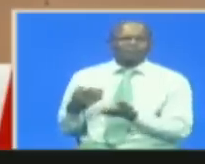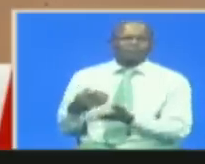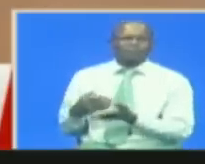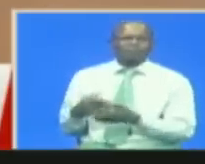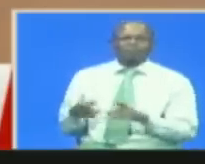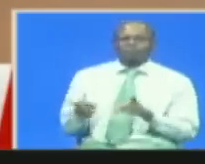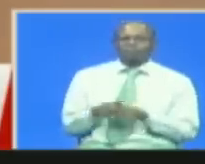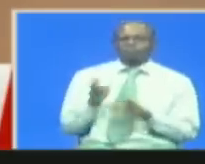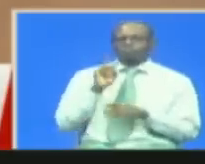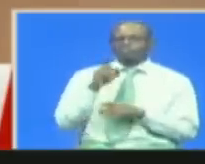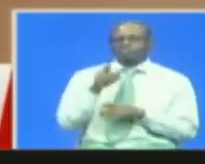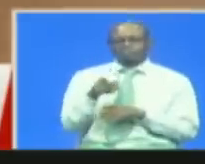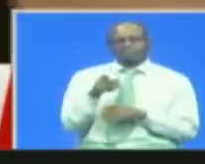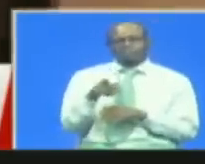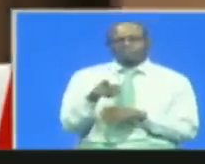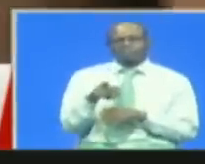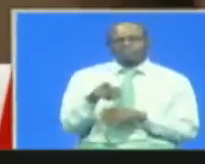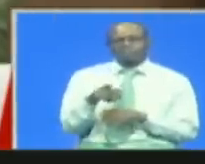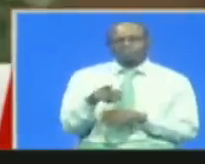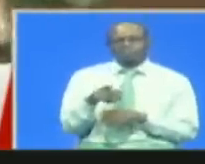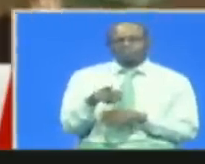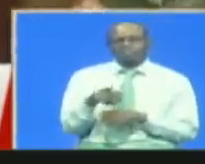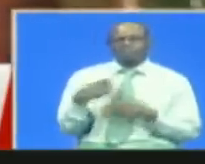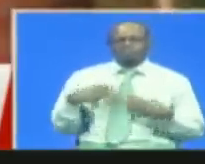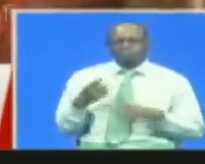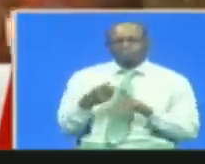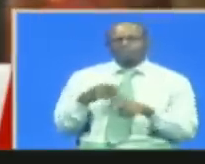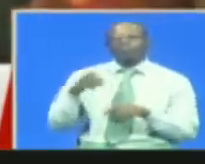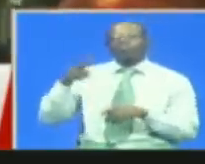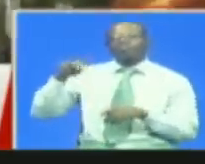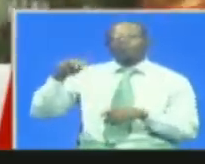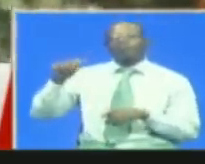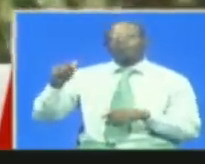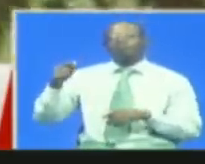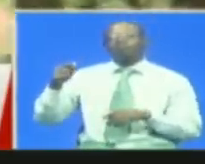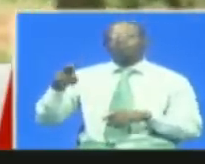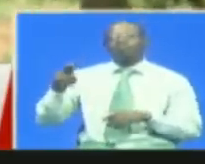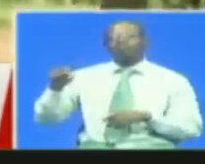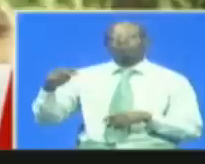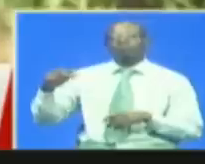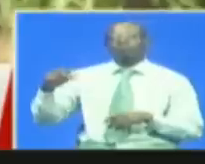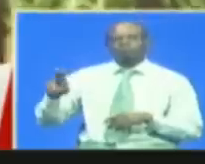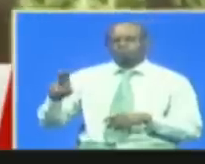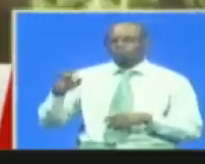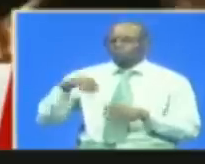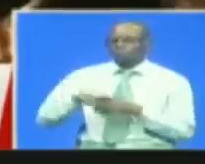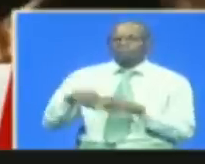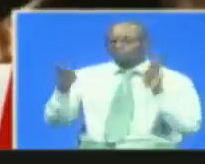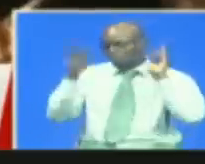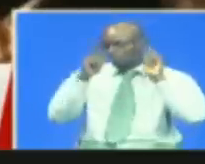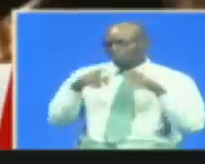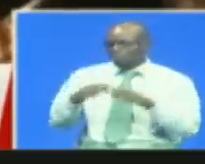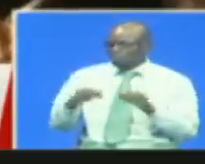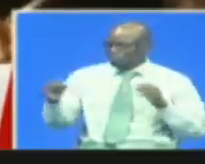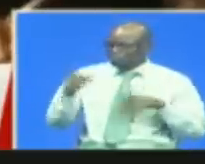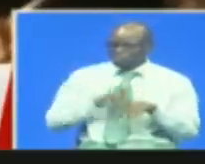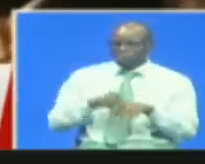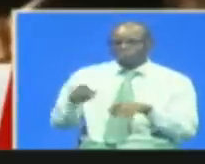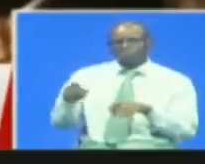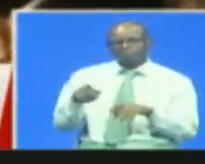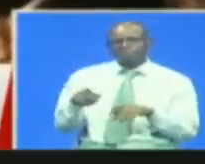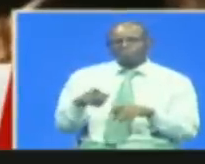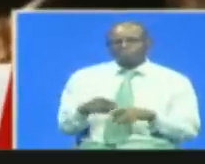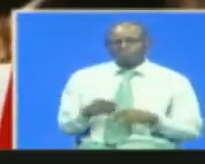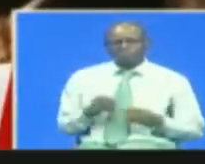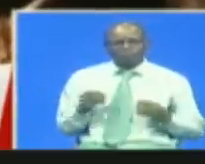Trapped in a grim limbo, residents of Matungu in Kakamega have for a long time lived at the mercy of the brutal and